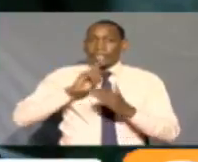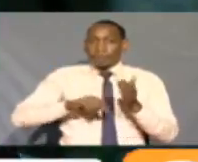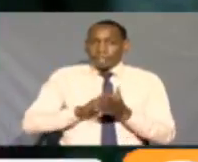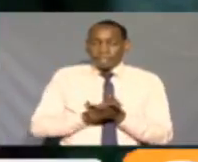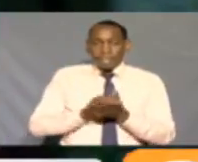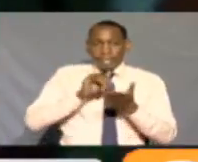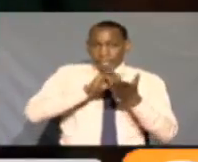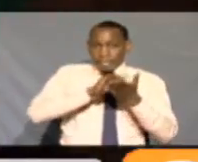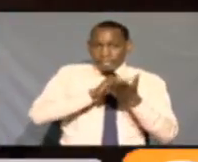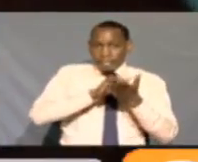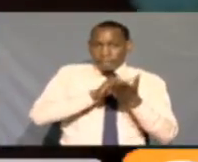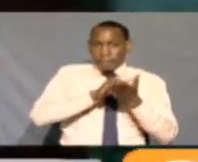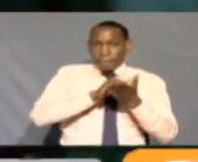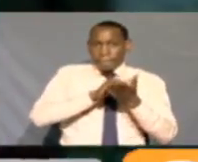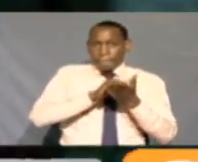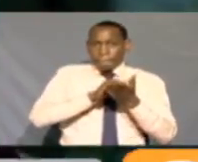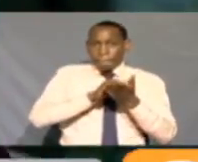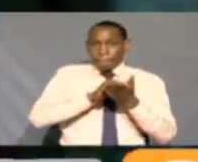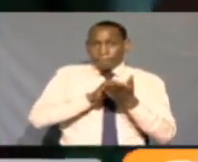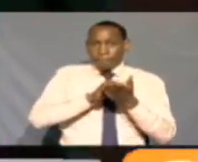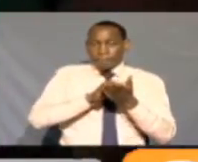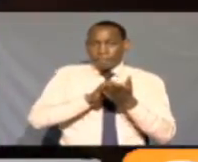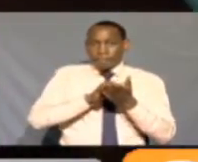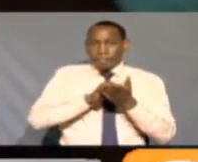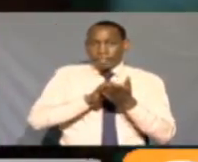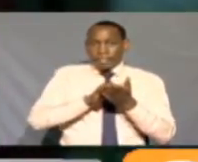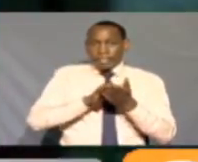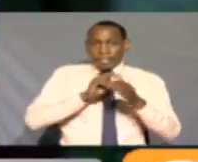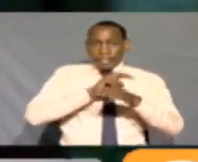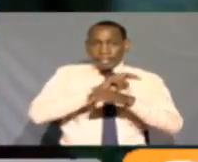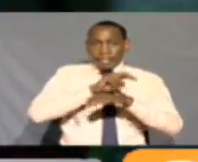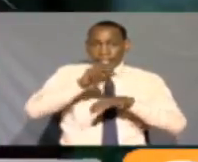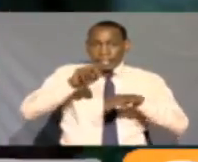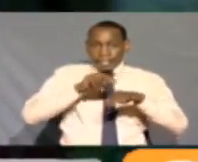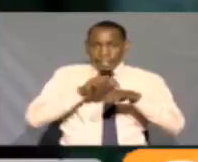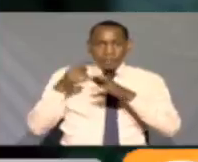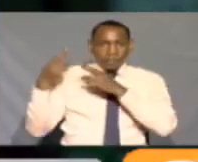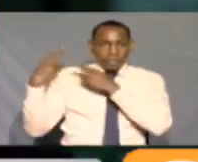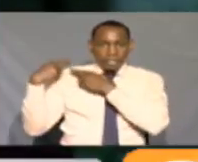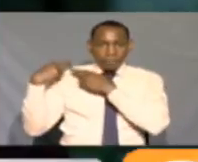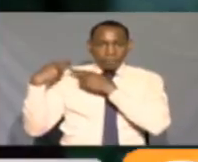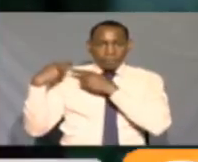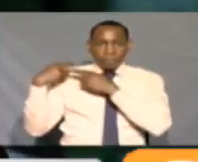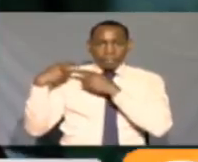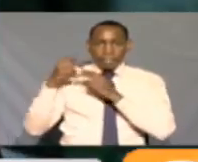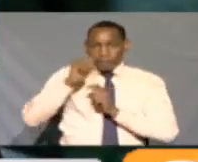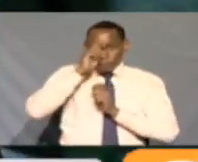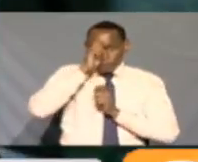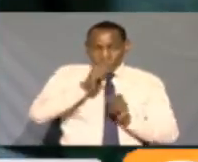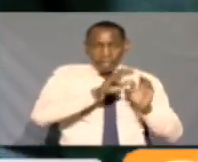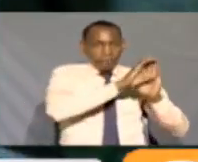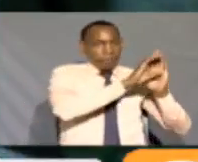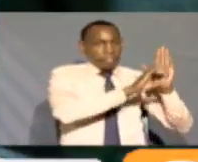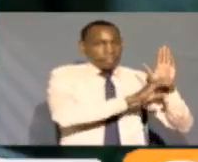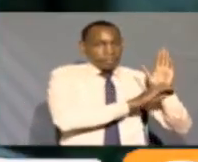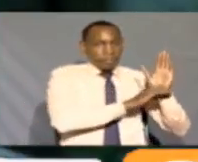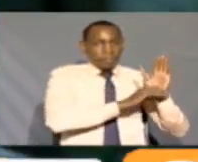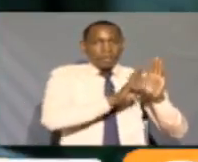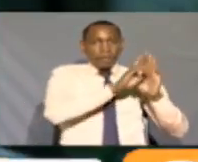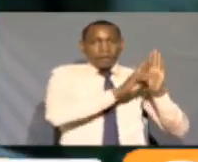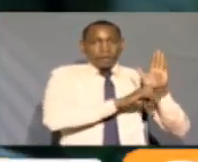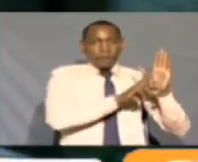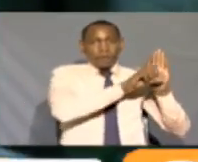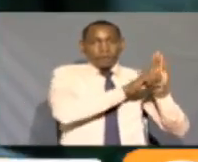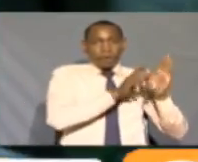he says that the greatness of a nation rests on its fidelity to the Constitution, the rule of